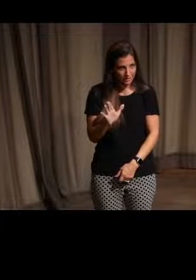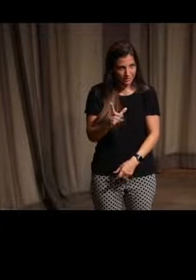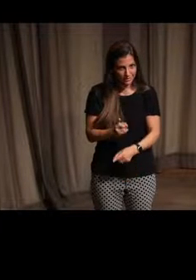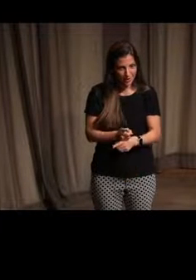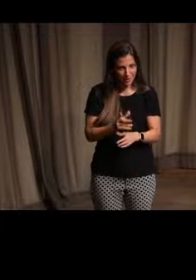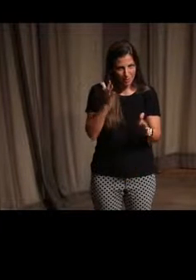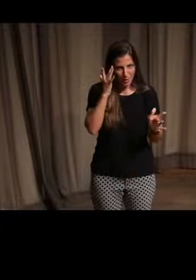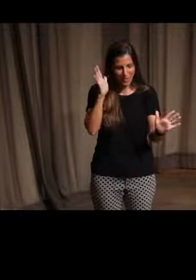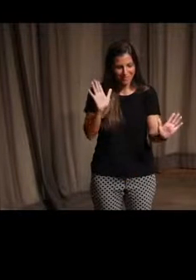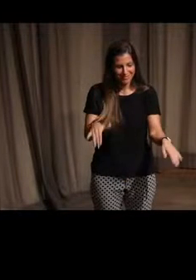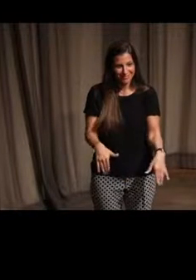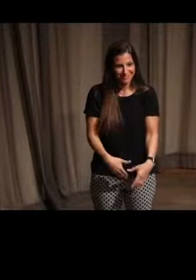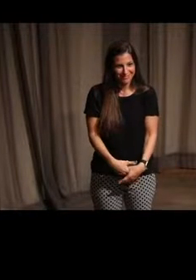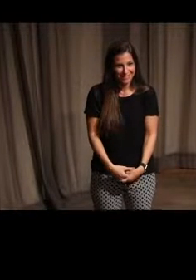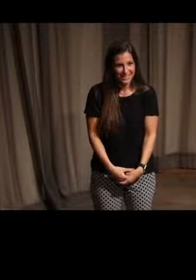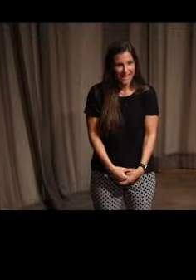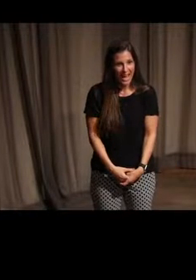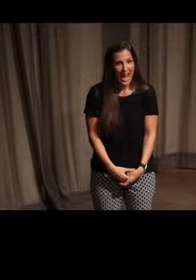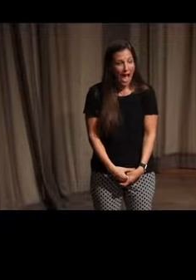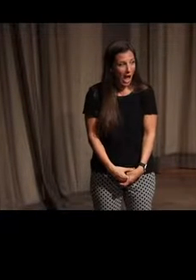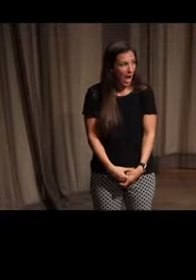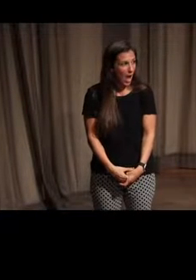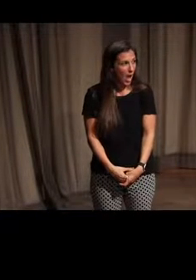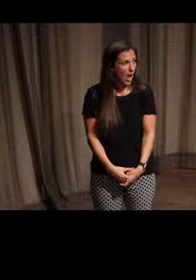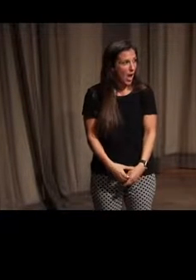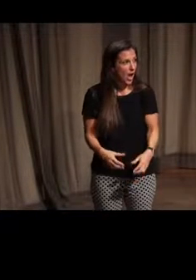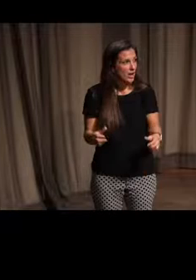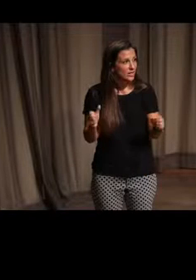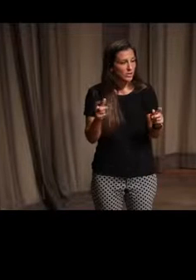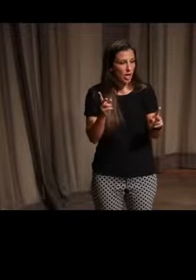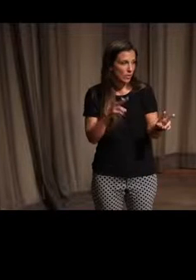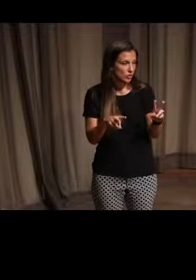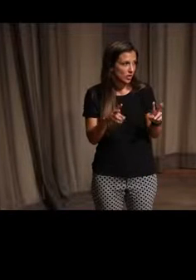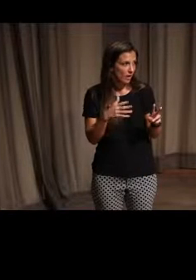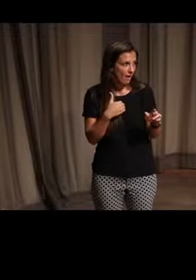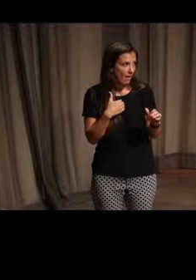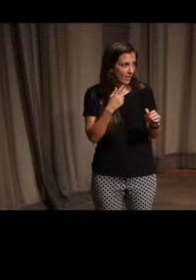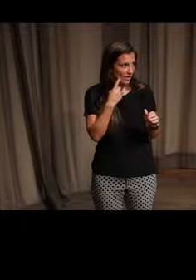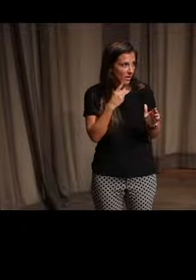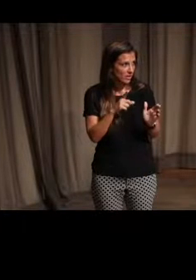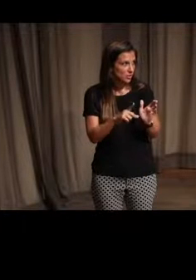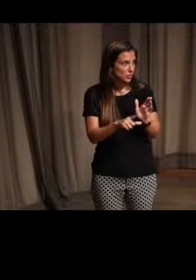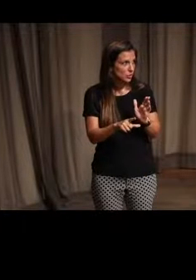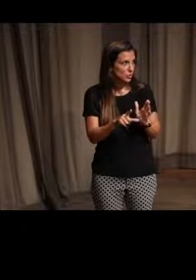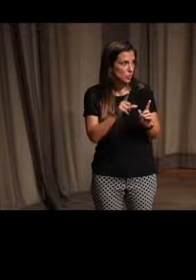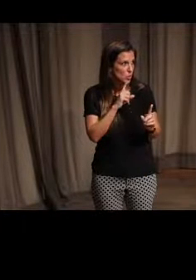Brilliant. Okay. This is just an observation. I just found it really,